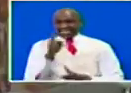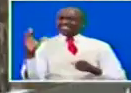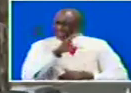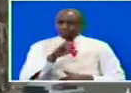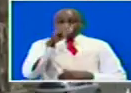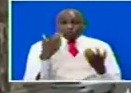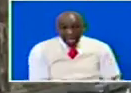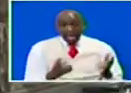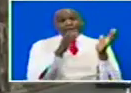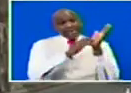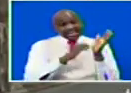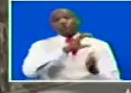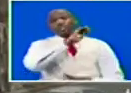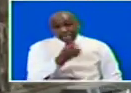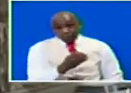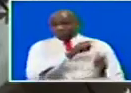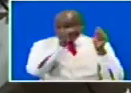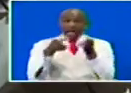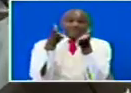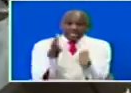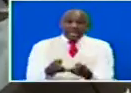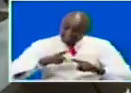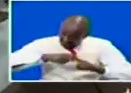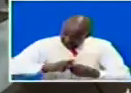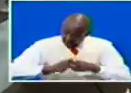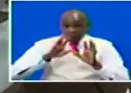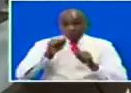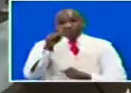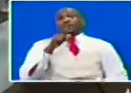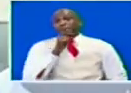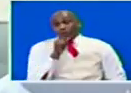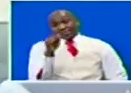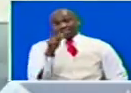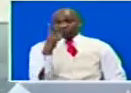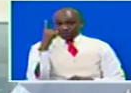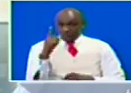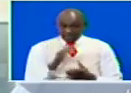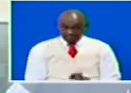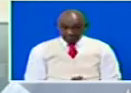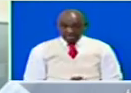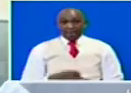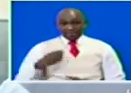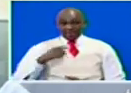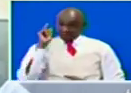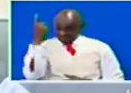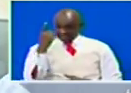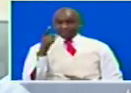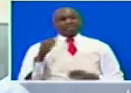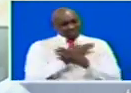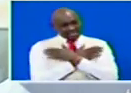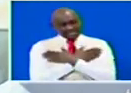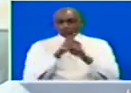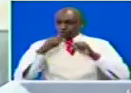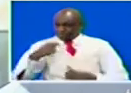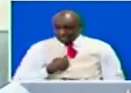the way from Machakos town to have his car fixed by the 21-year-old. I was referred to John by a friend of mine,